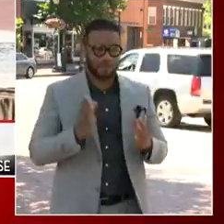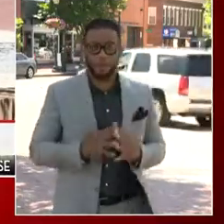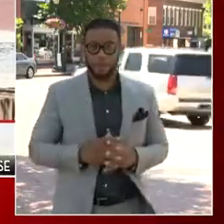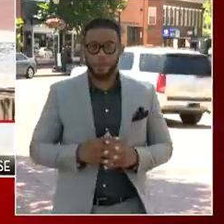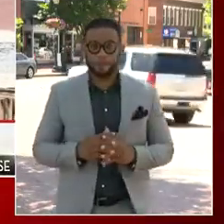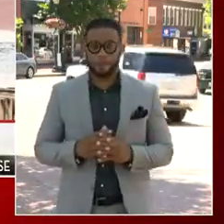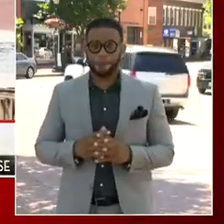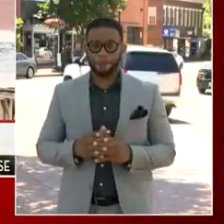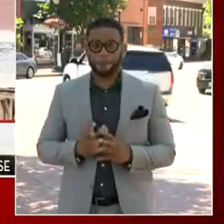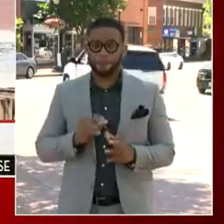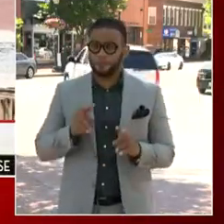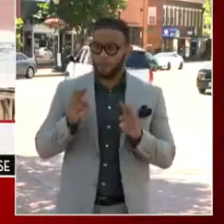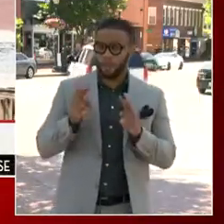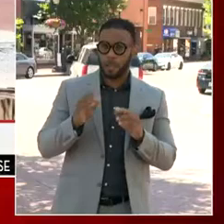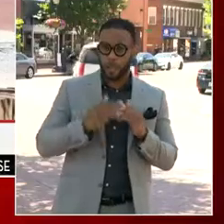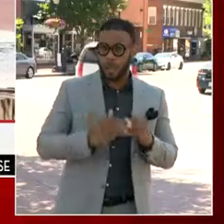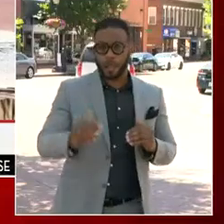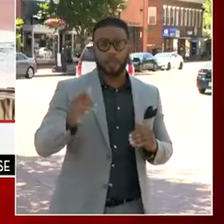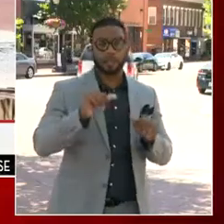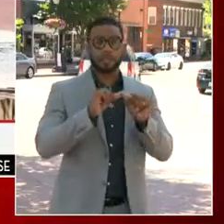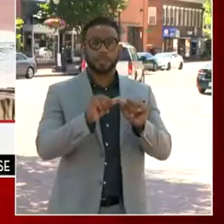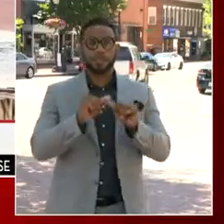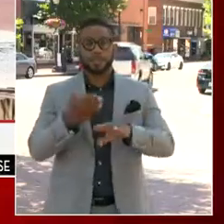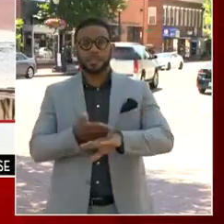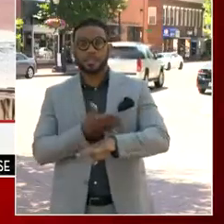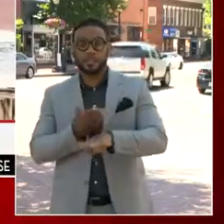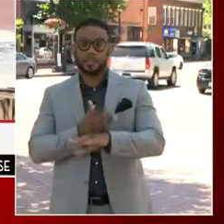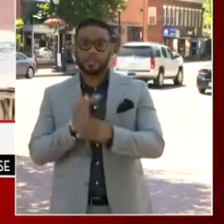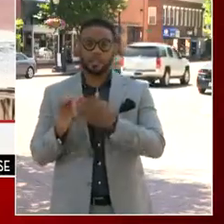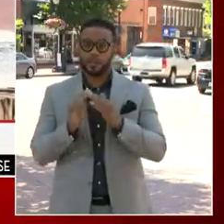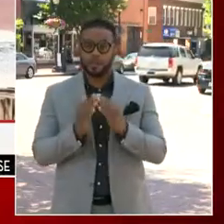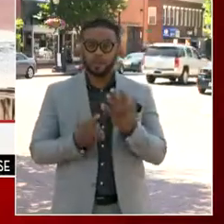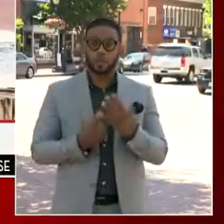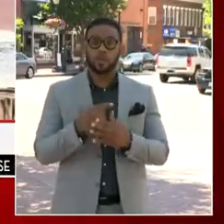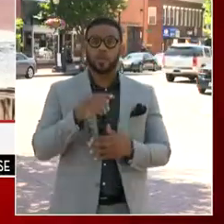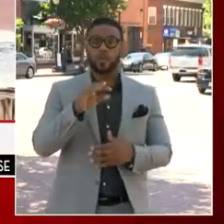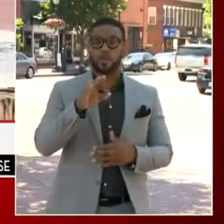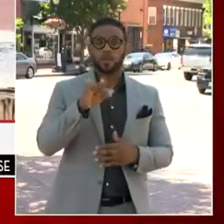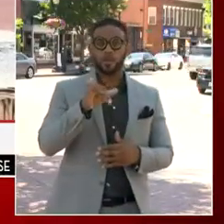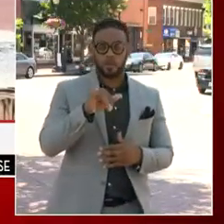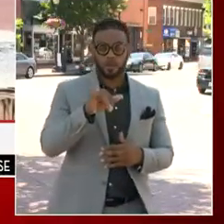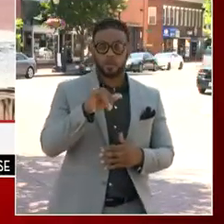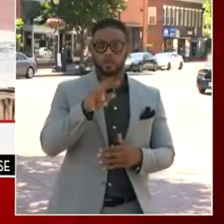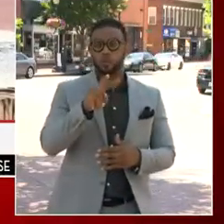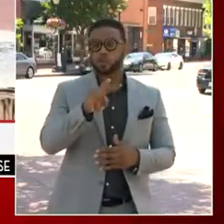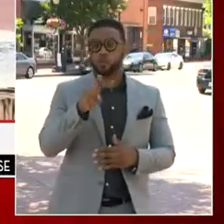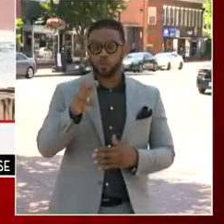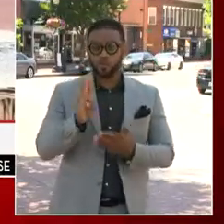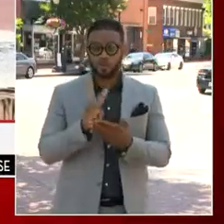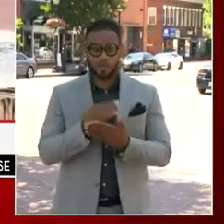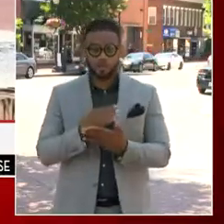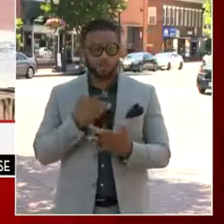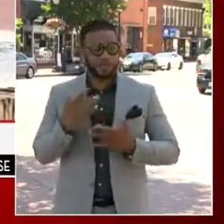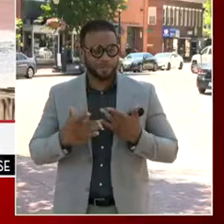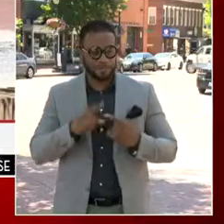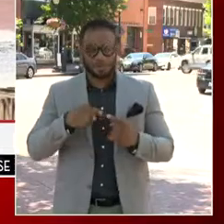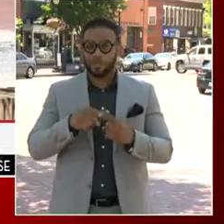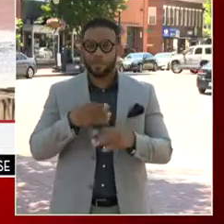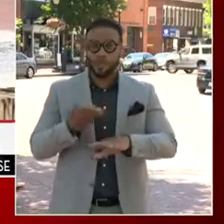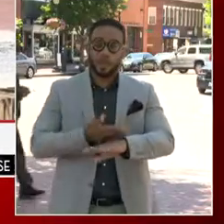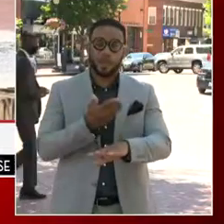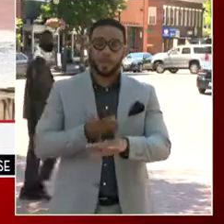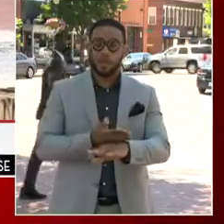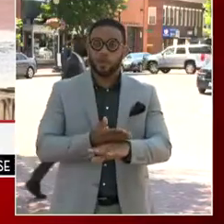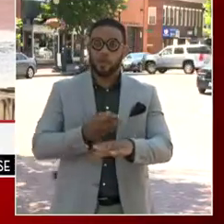you. We are looking ahead to continue enhancing this neighborhood through our fiscal year 22 budget. We're excited about